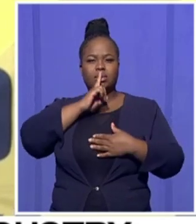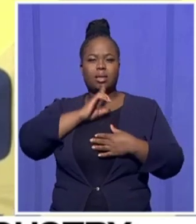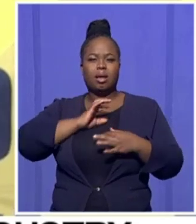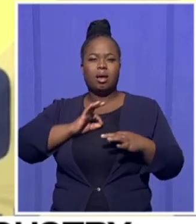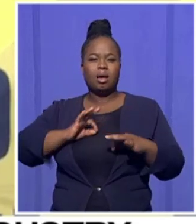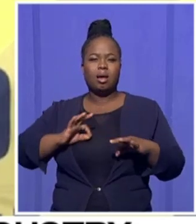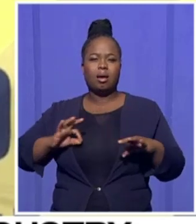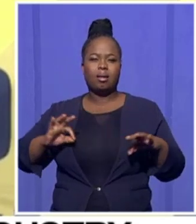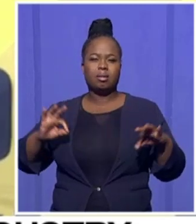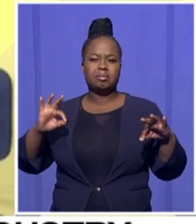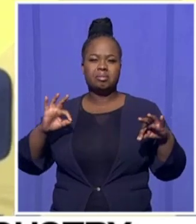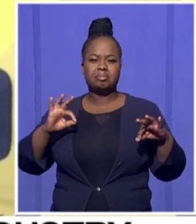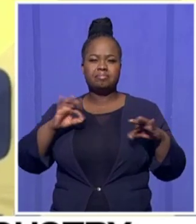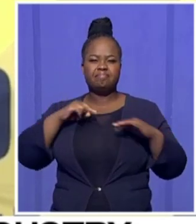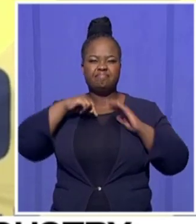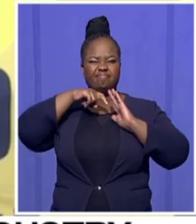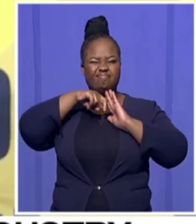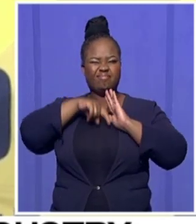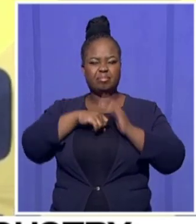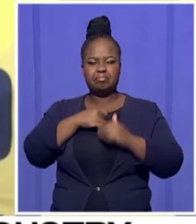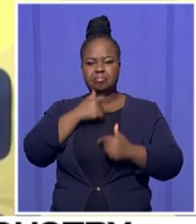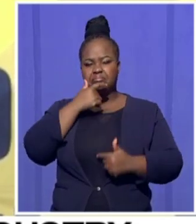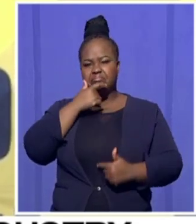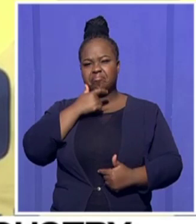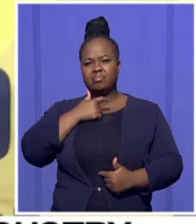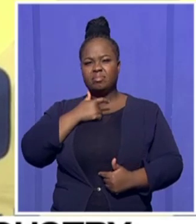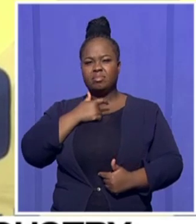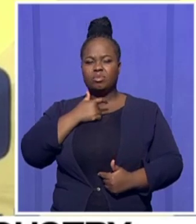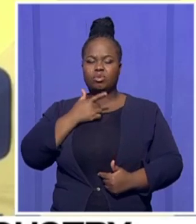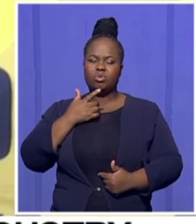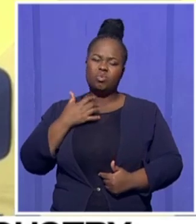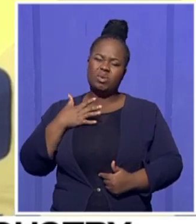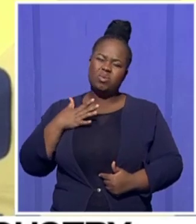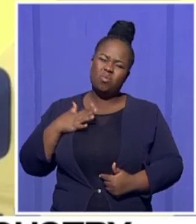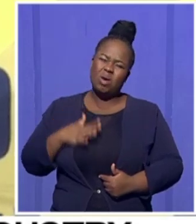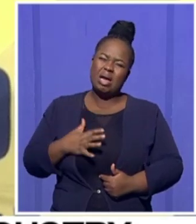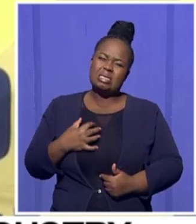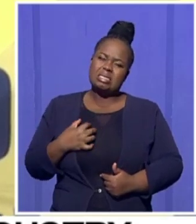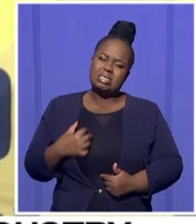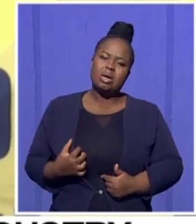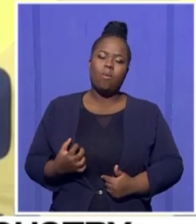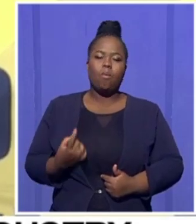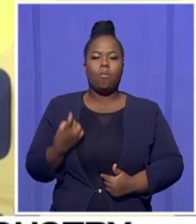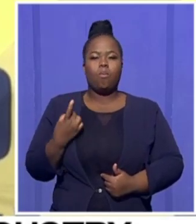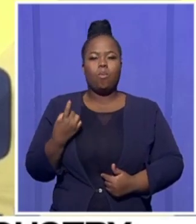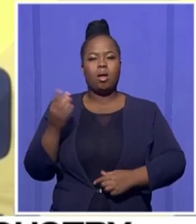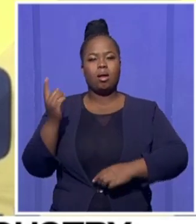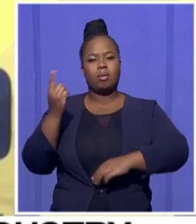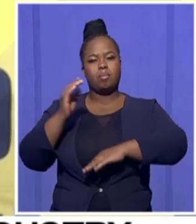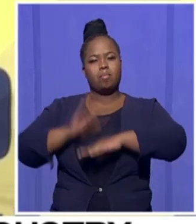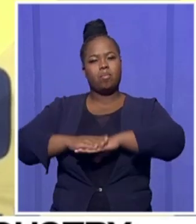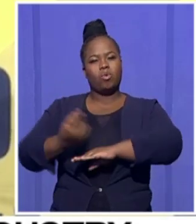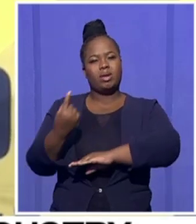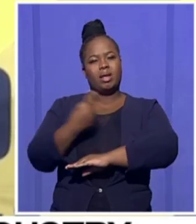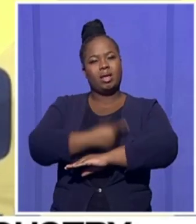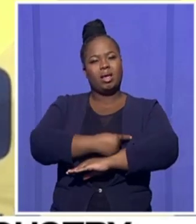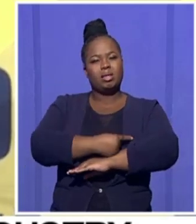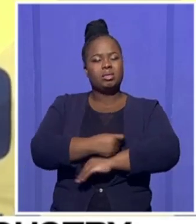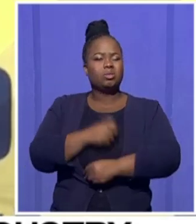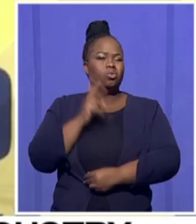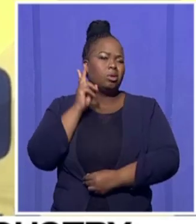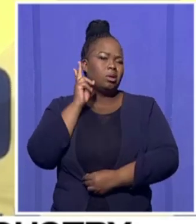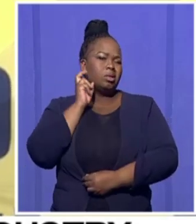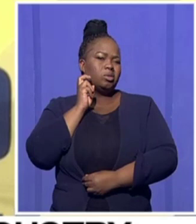quiet sadness, a longing for one more day, one more word, and one